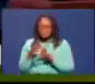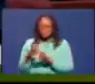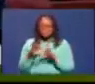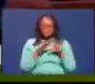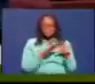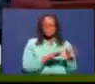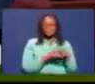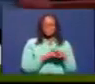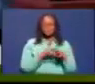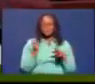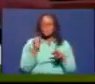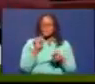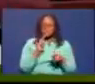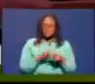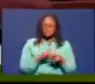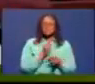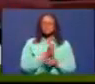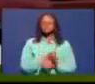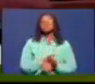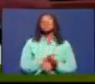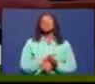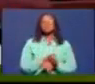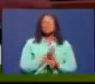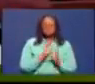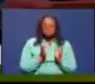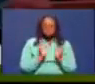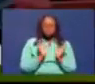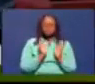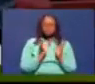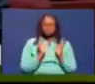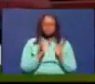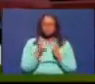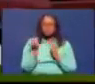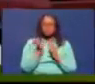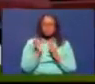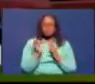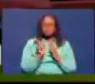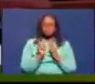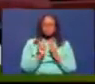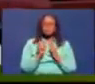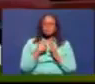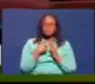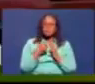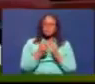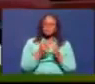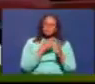sit and debate. The Speaker, allow a private member to bring a bill tomorrow,